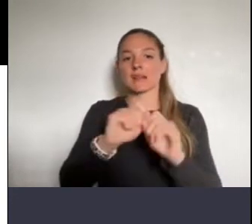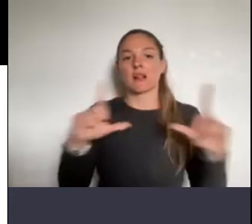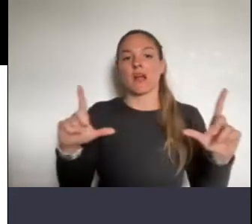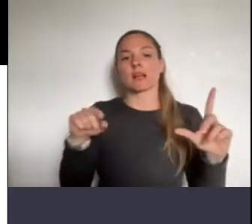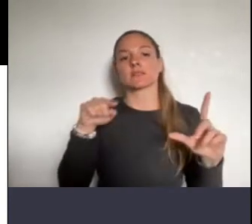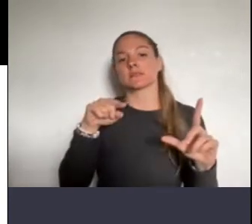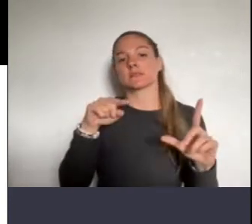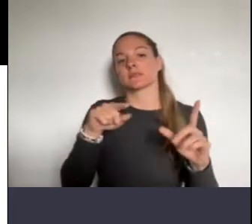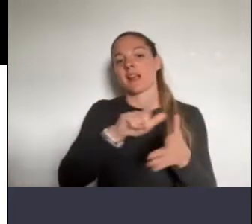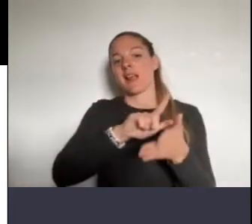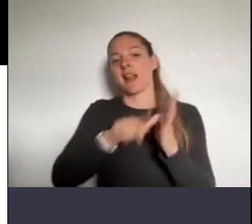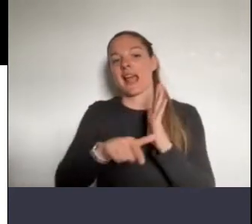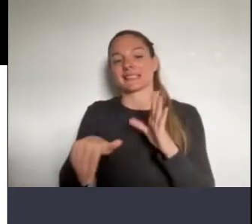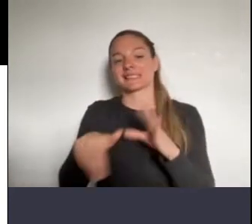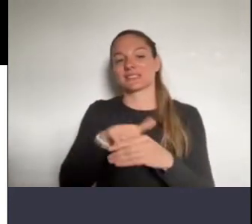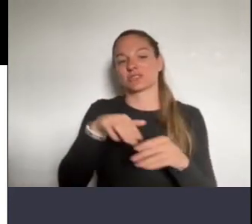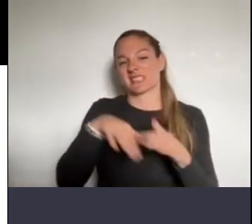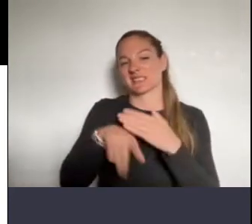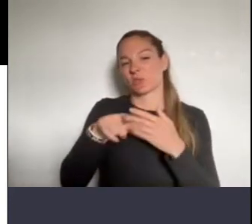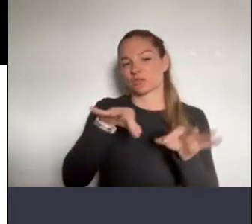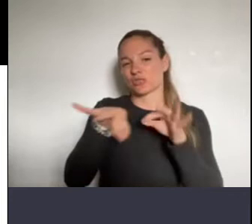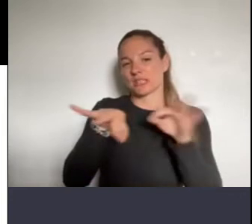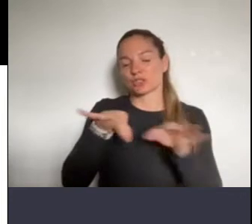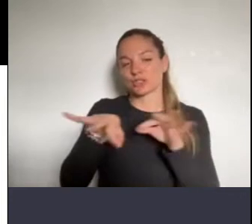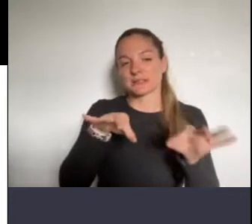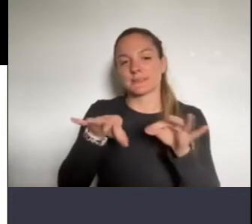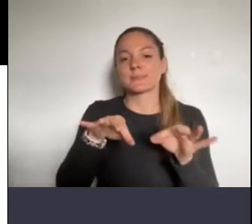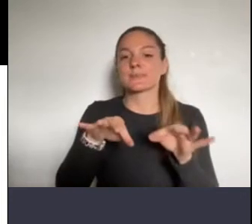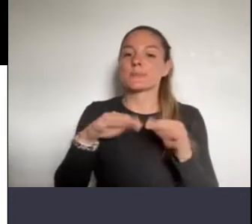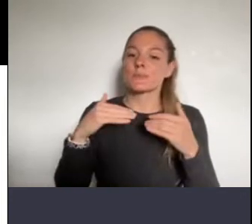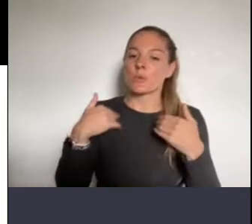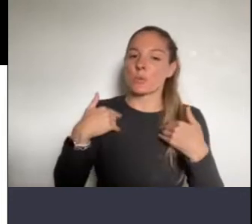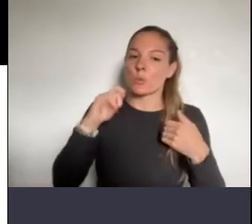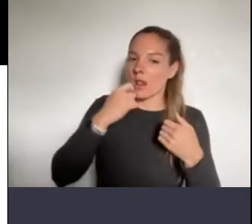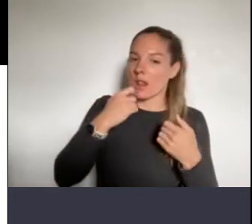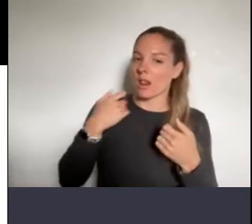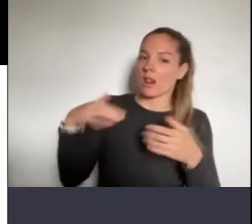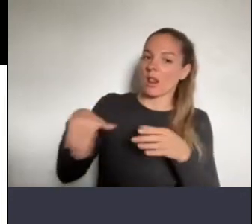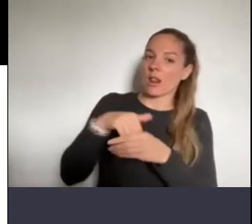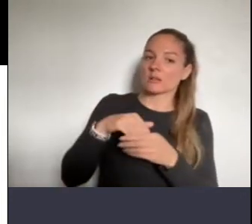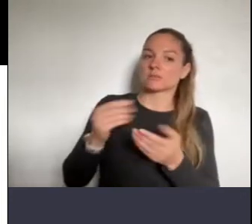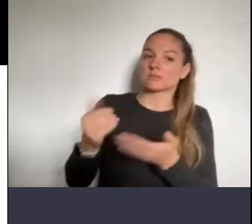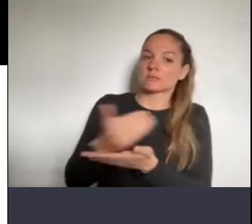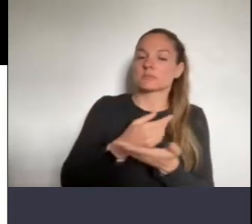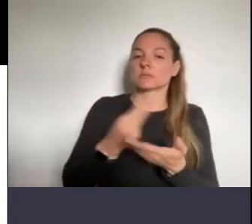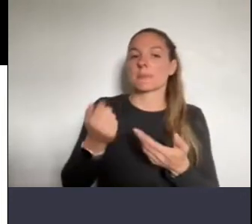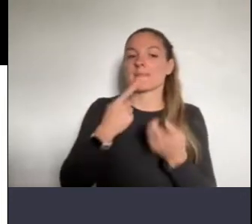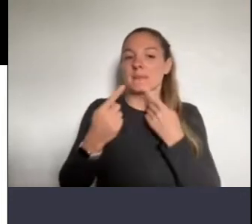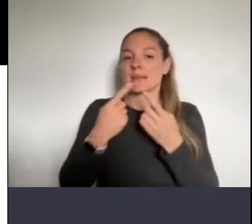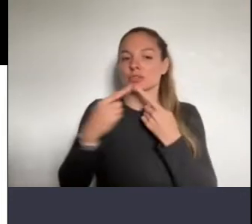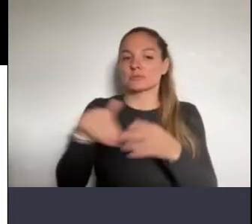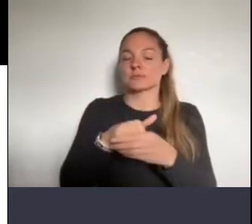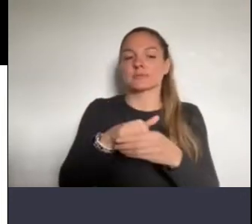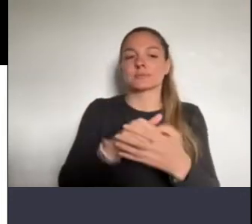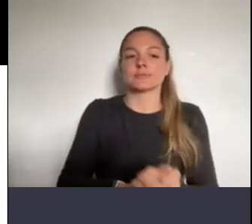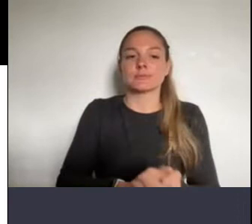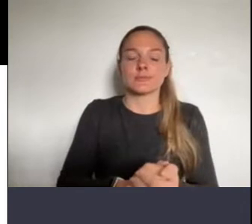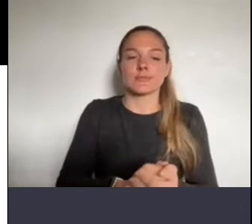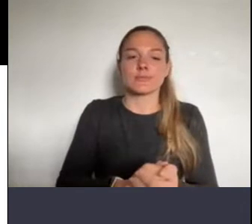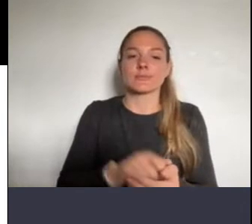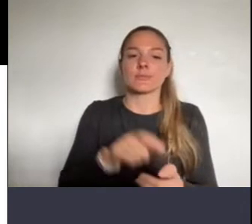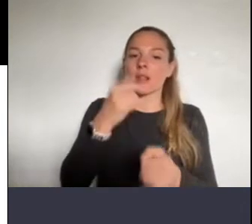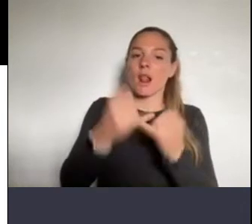late additions into the strategy. So I'll be putting a few of them together and then the last two were